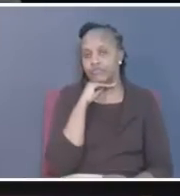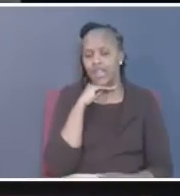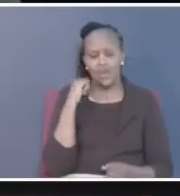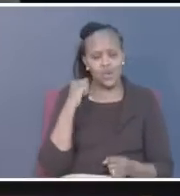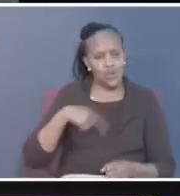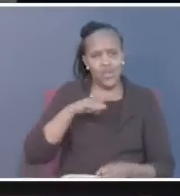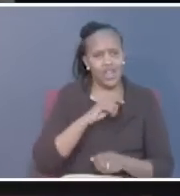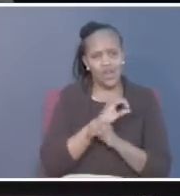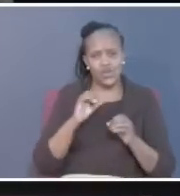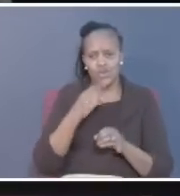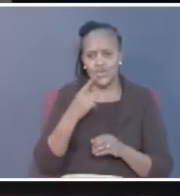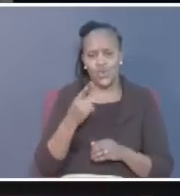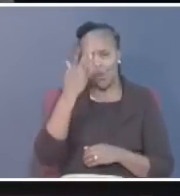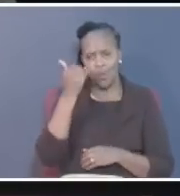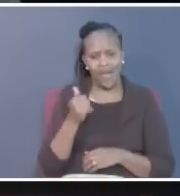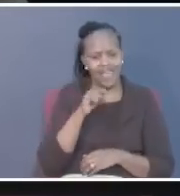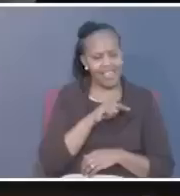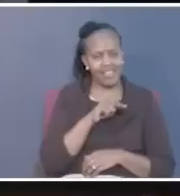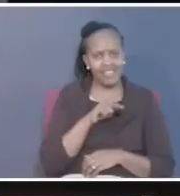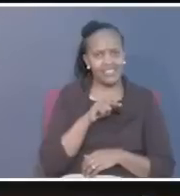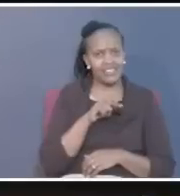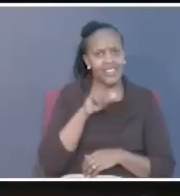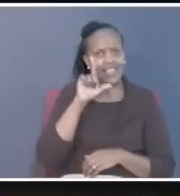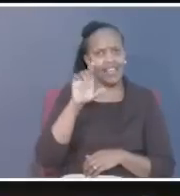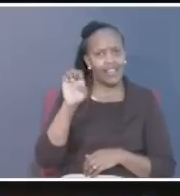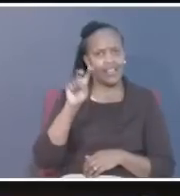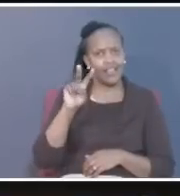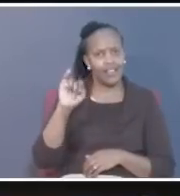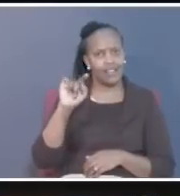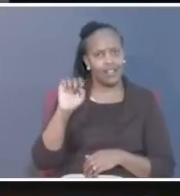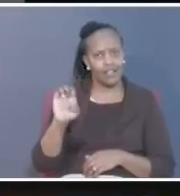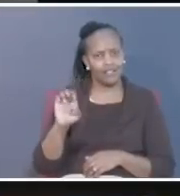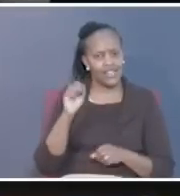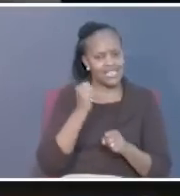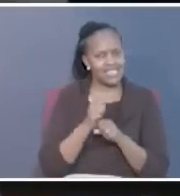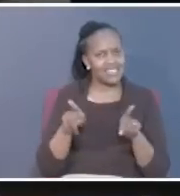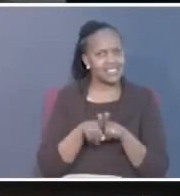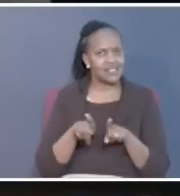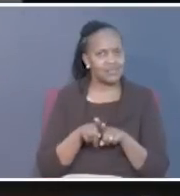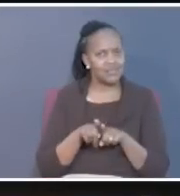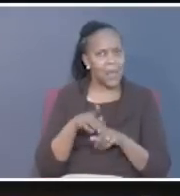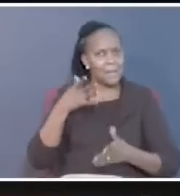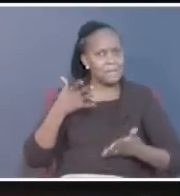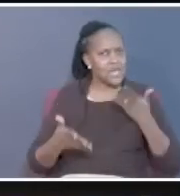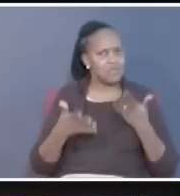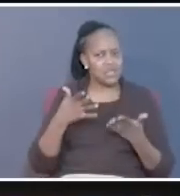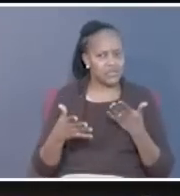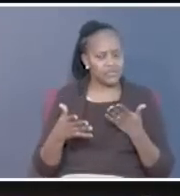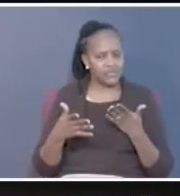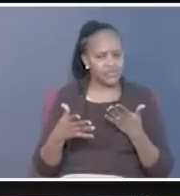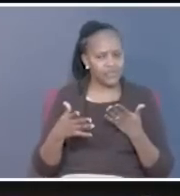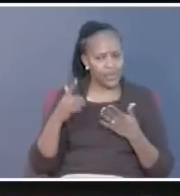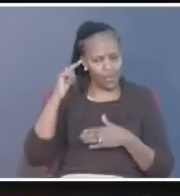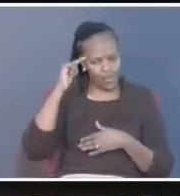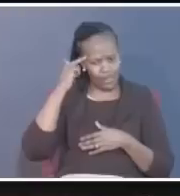why this Levite also did this. Perhaps the Levite thought,